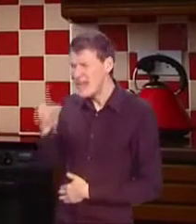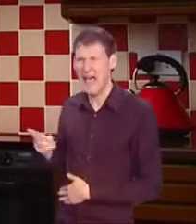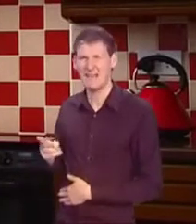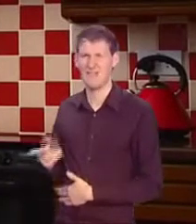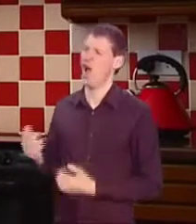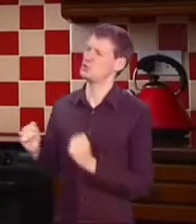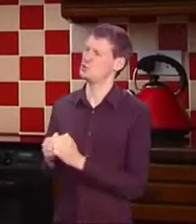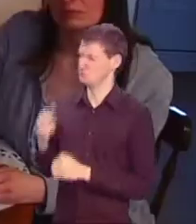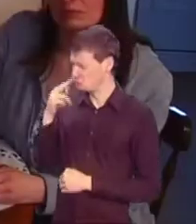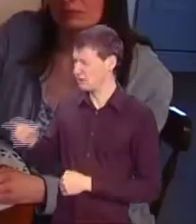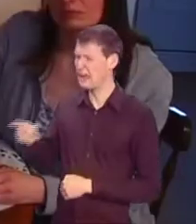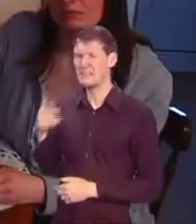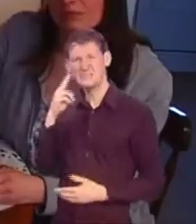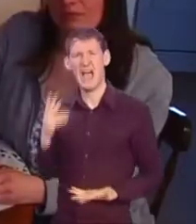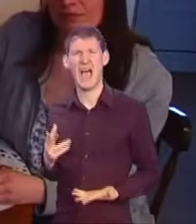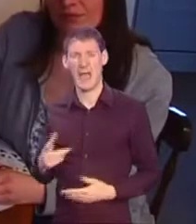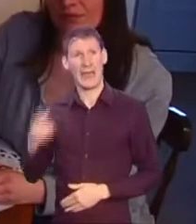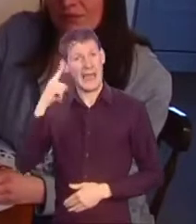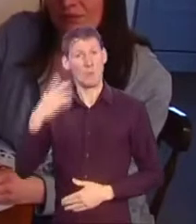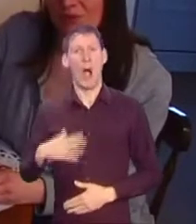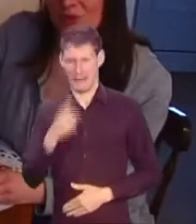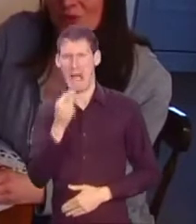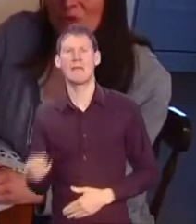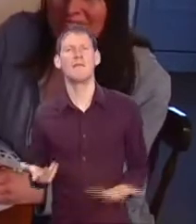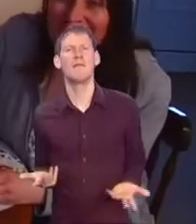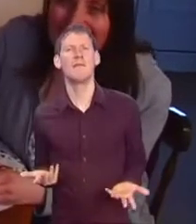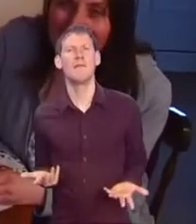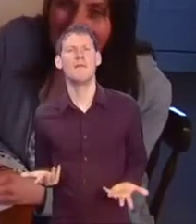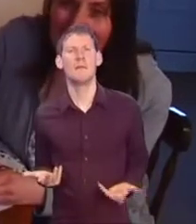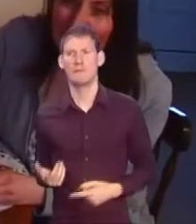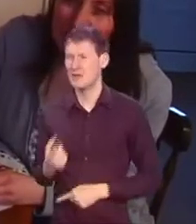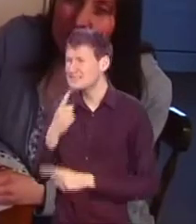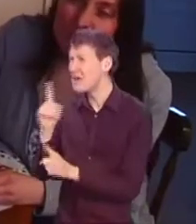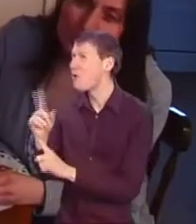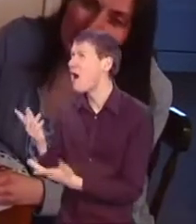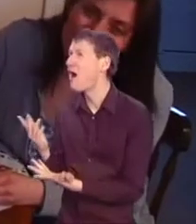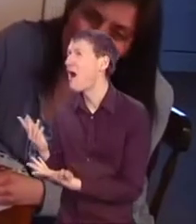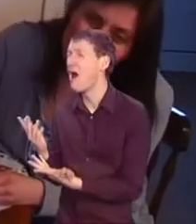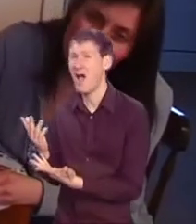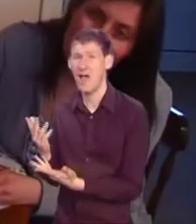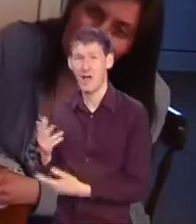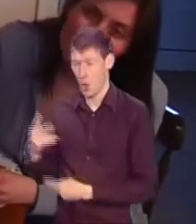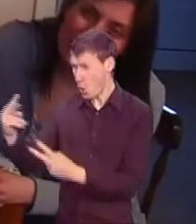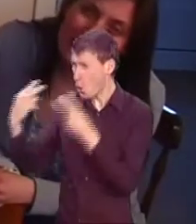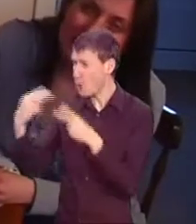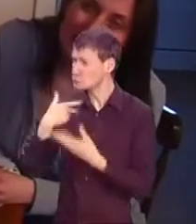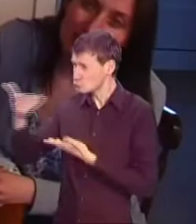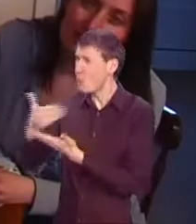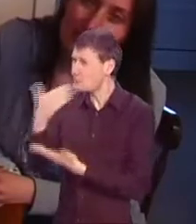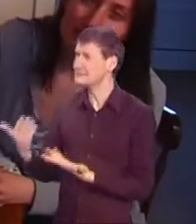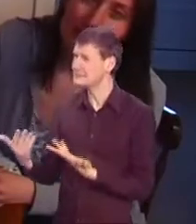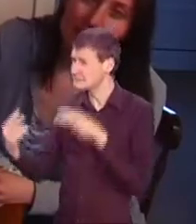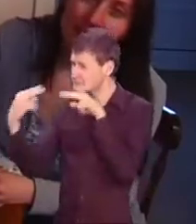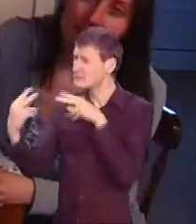when it suits you. You can hear when you want to. What did you say? Will you look at me when you're talking?